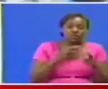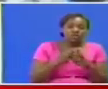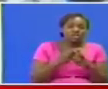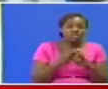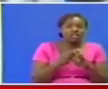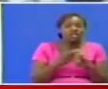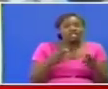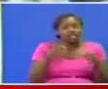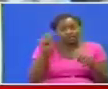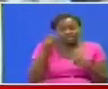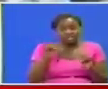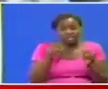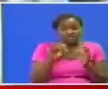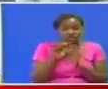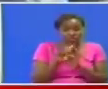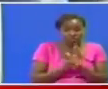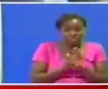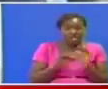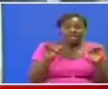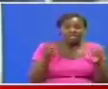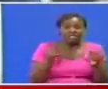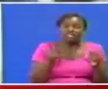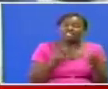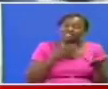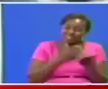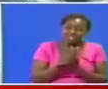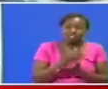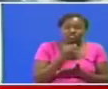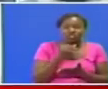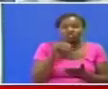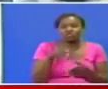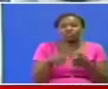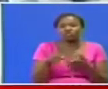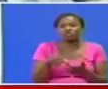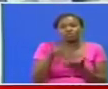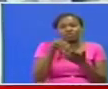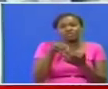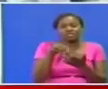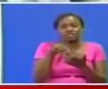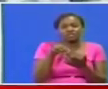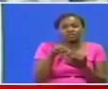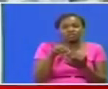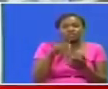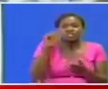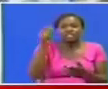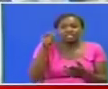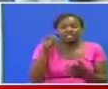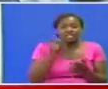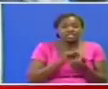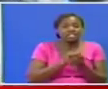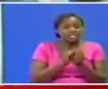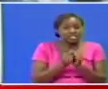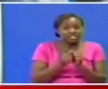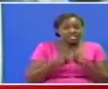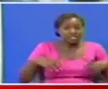in which healthcare is a right, not a privilege. A Kenya that is at peace with its neighbors. A Kenya that takes our